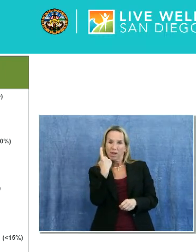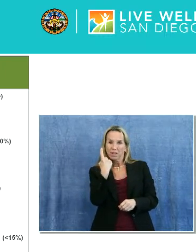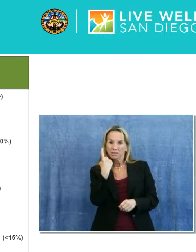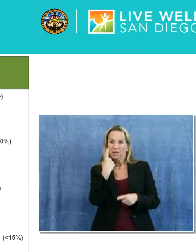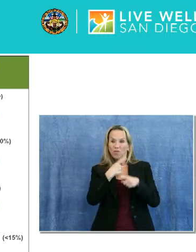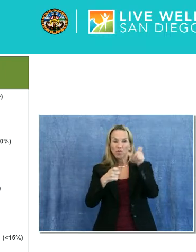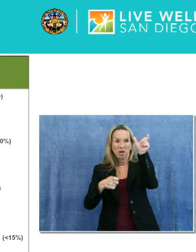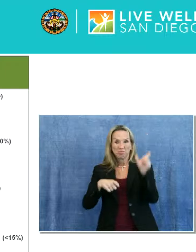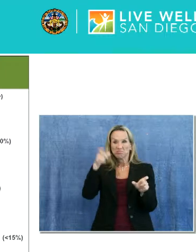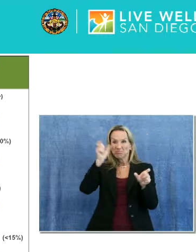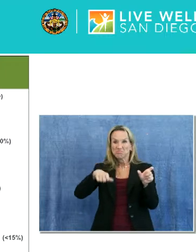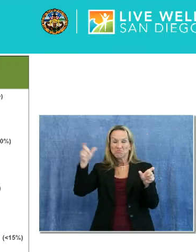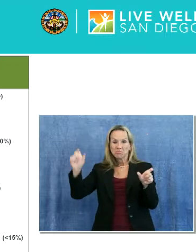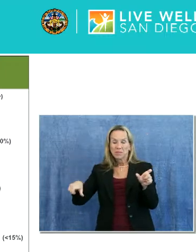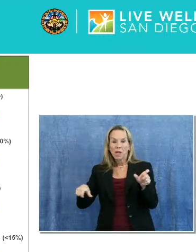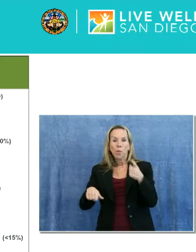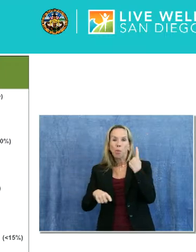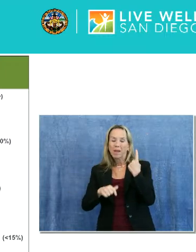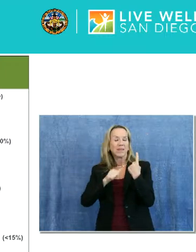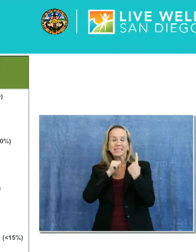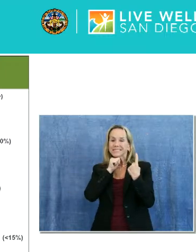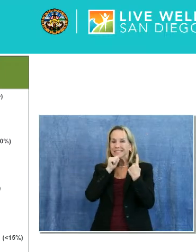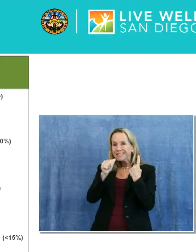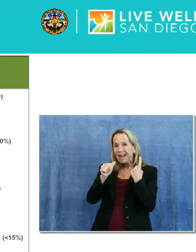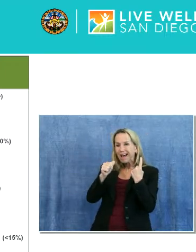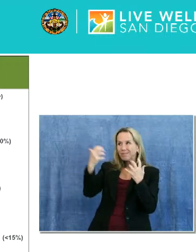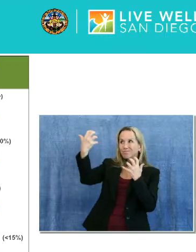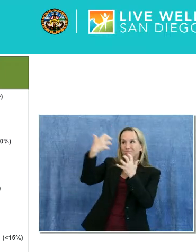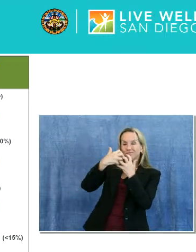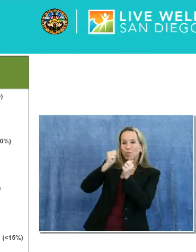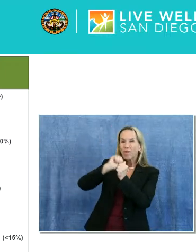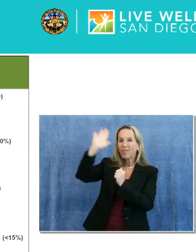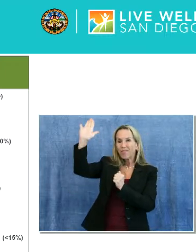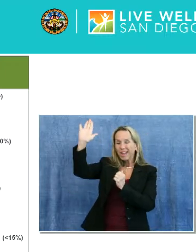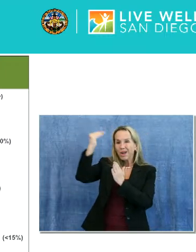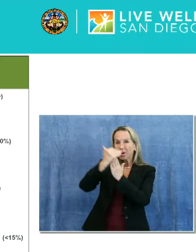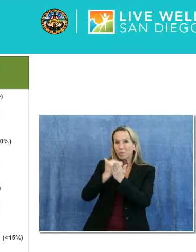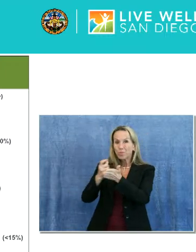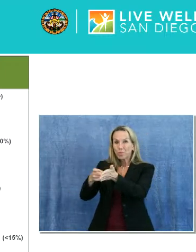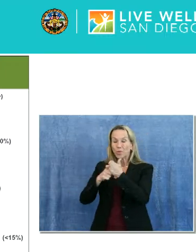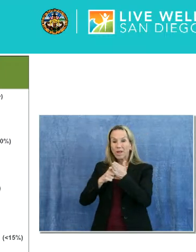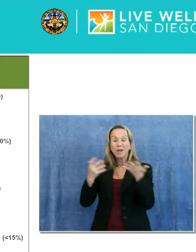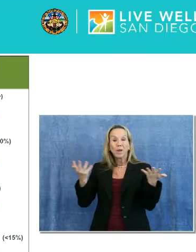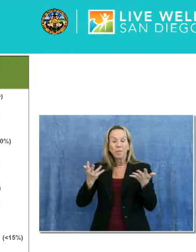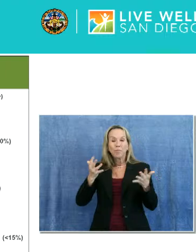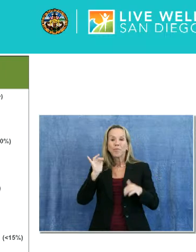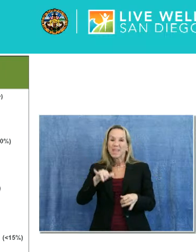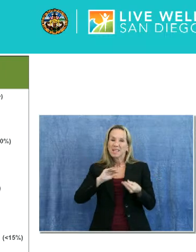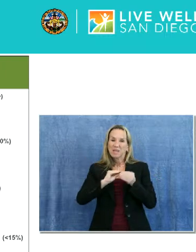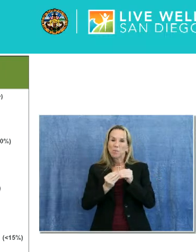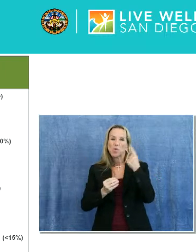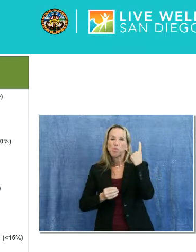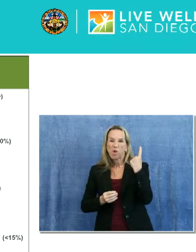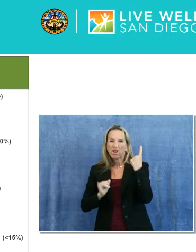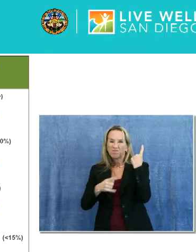is abnormal and in their list, and that is our county trigger number